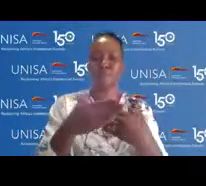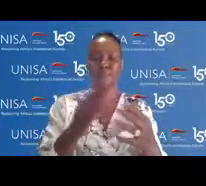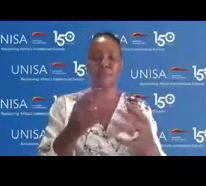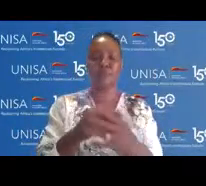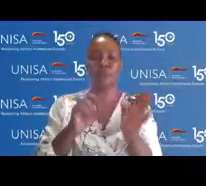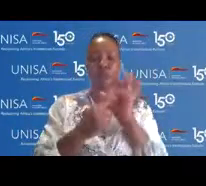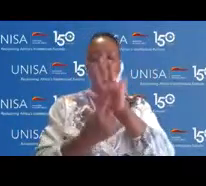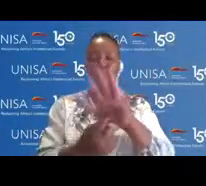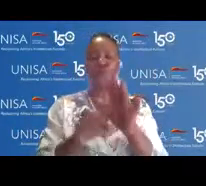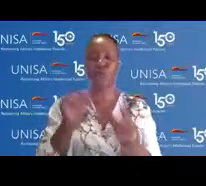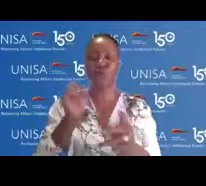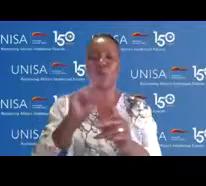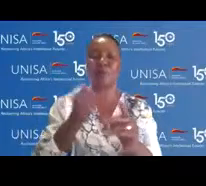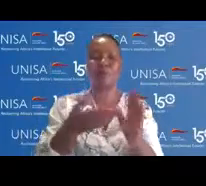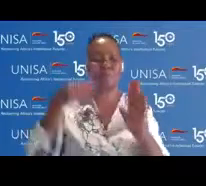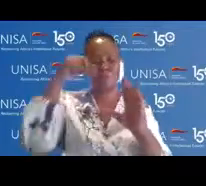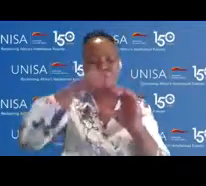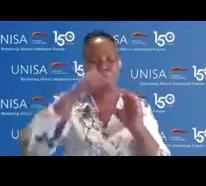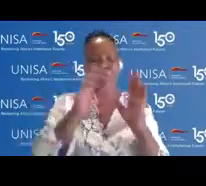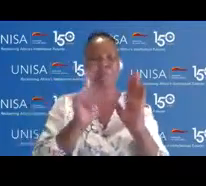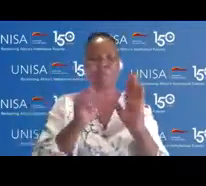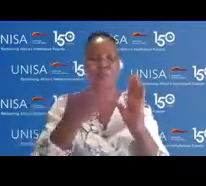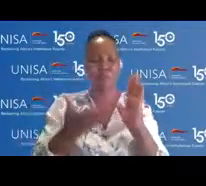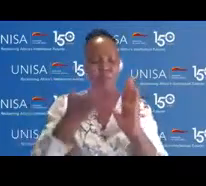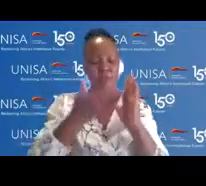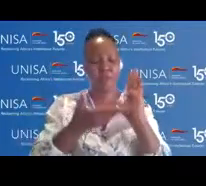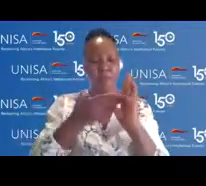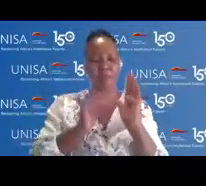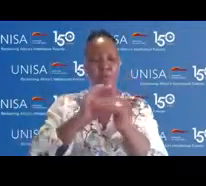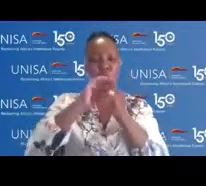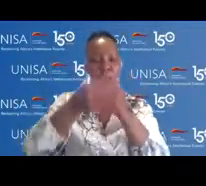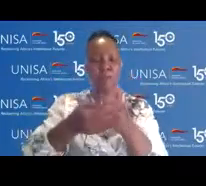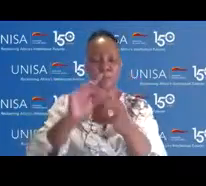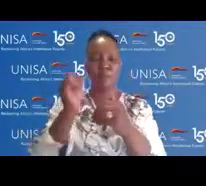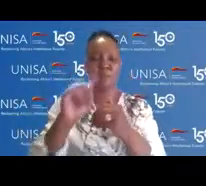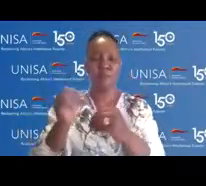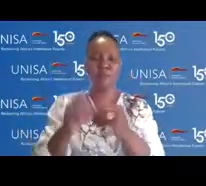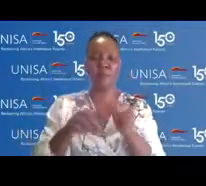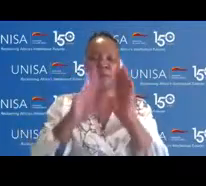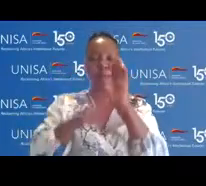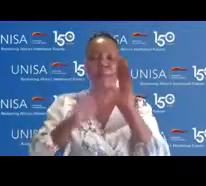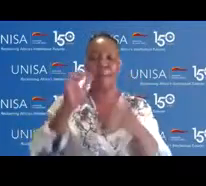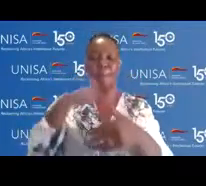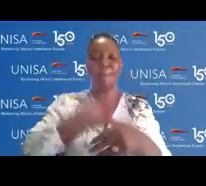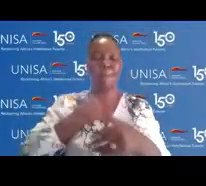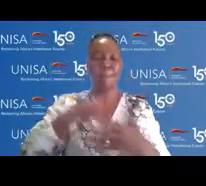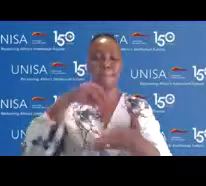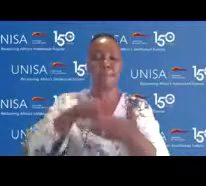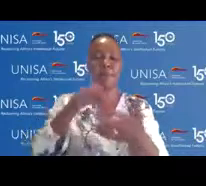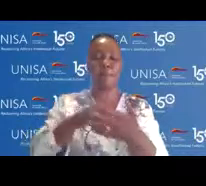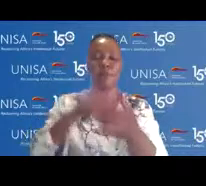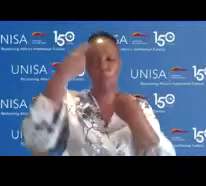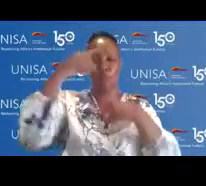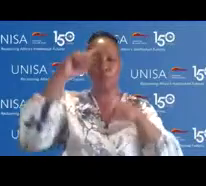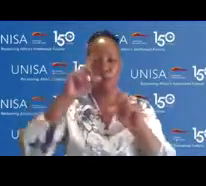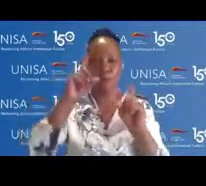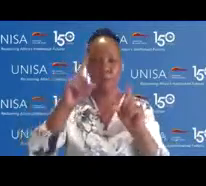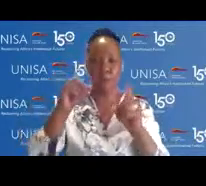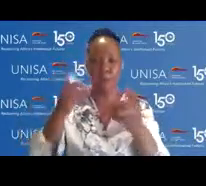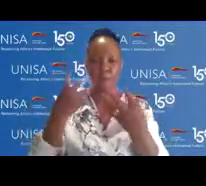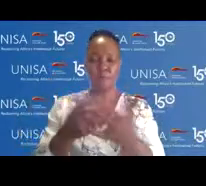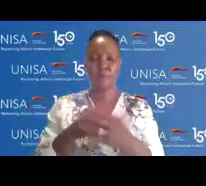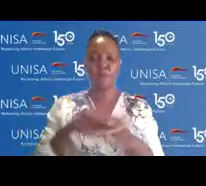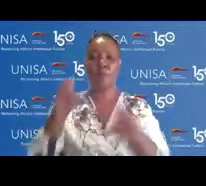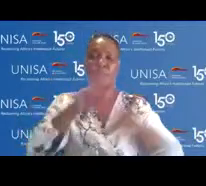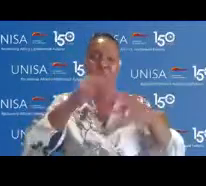in here. So here we actually cover, uploading my module's profile photo. What proctoring tool will my